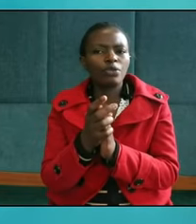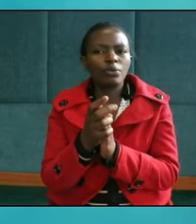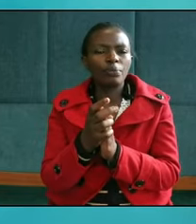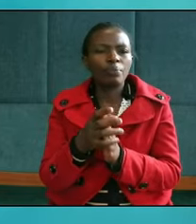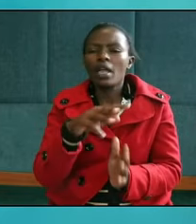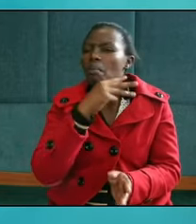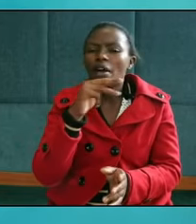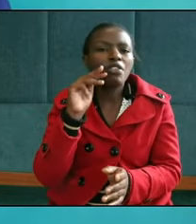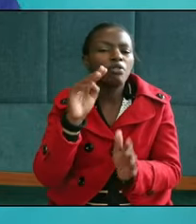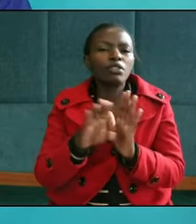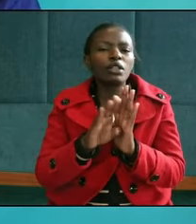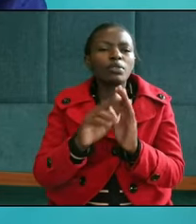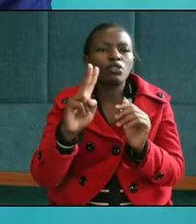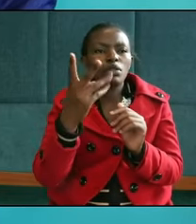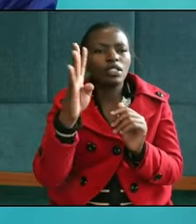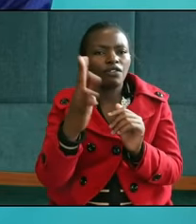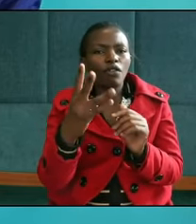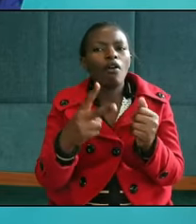Matthew chapter 24, verse 14.